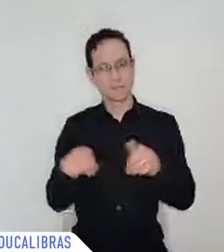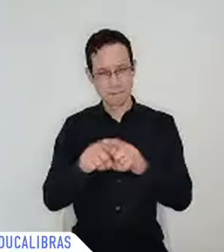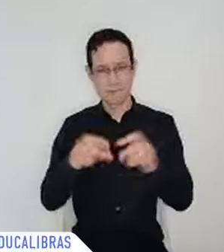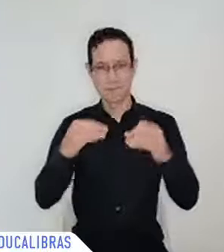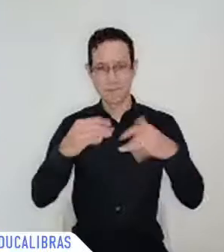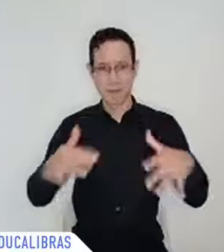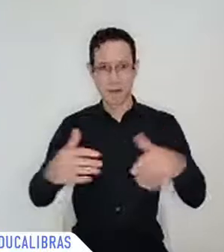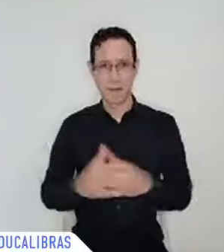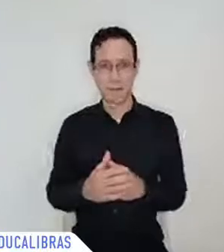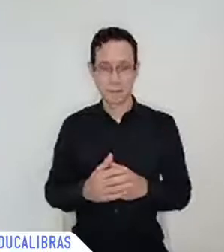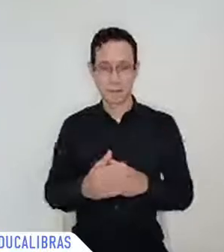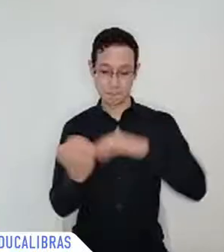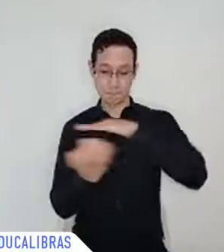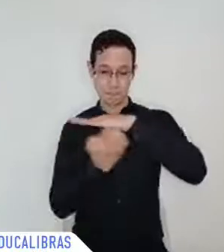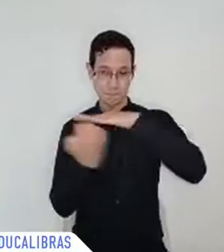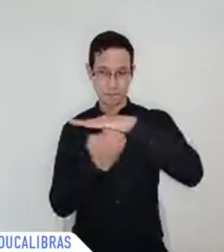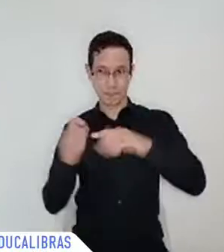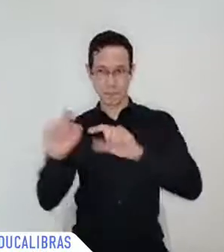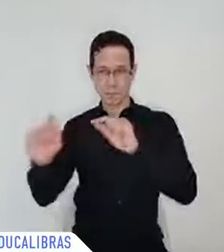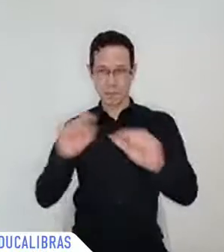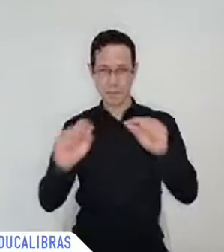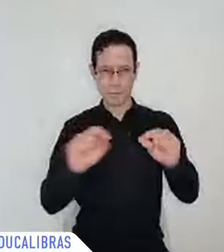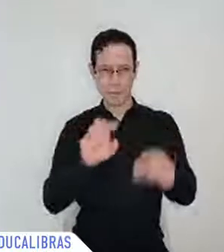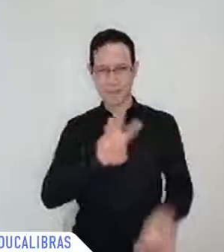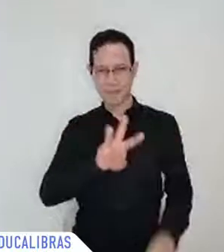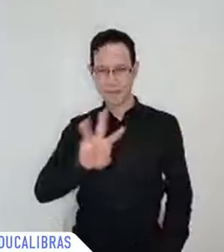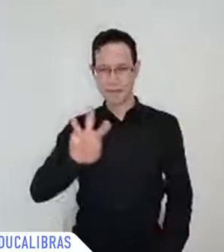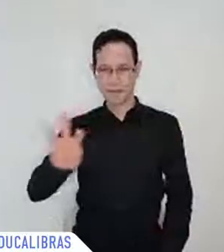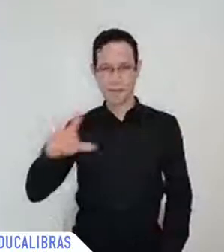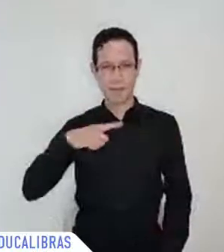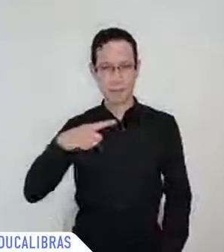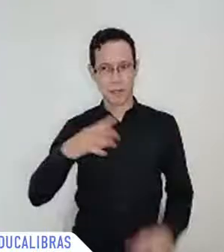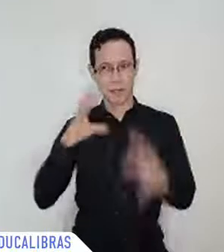contents which are related to hate.